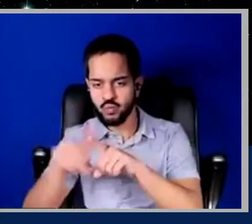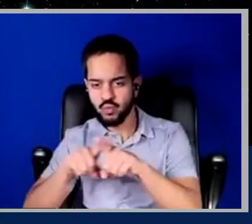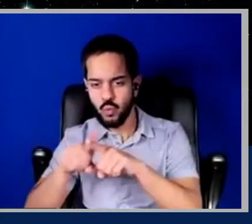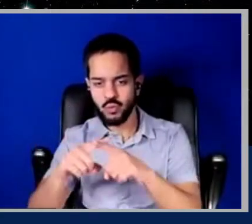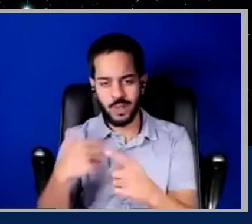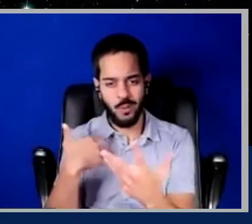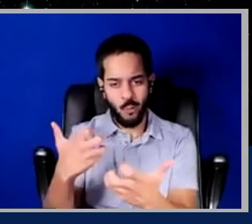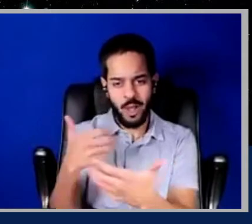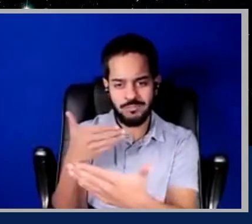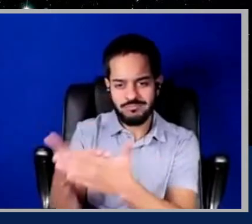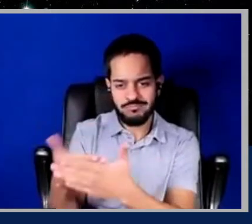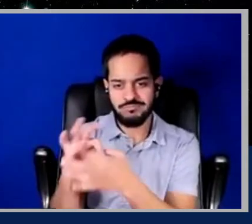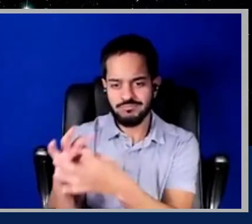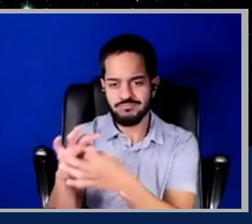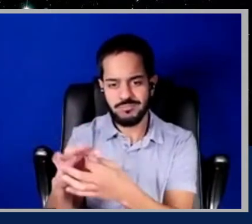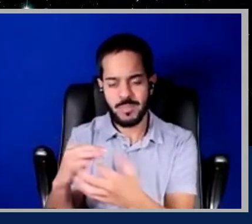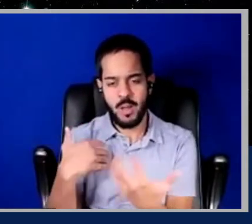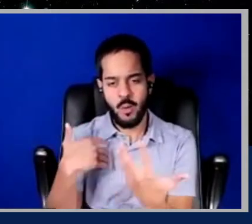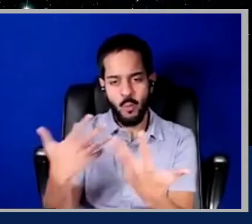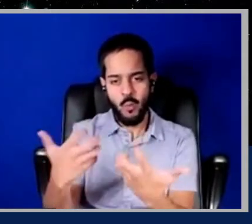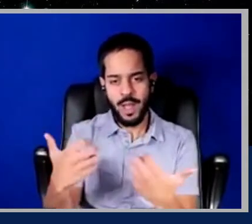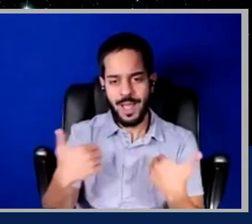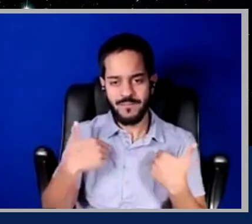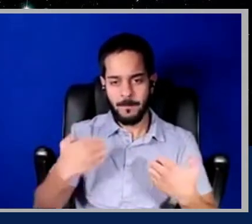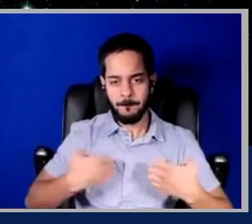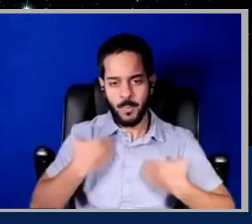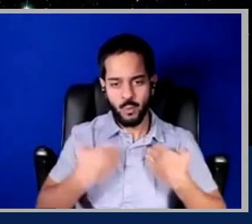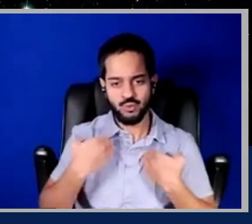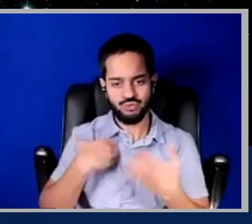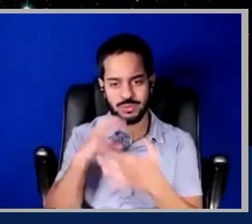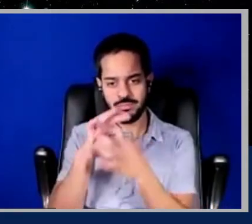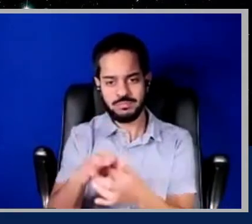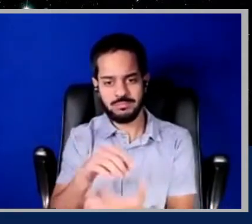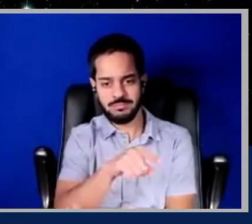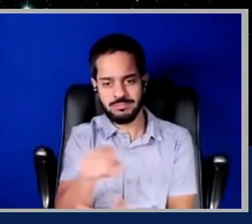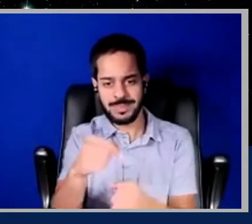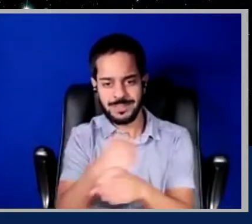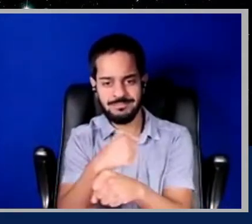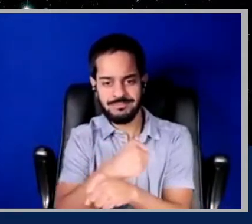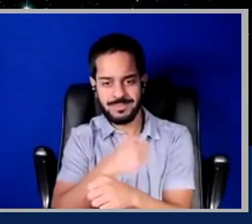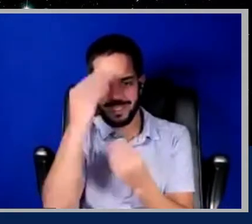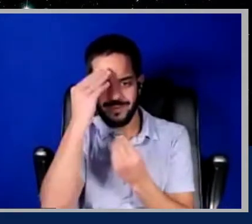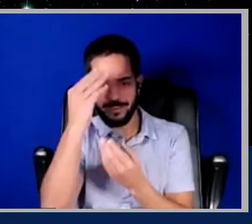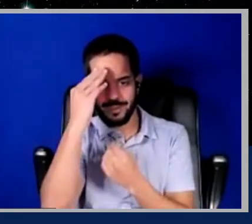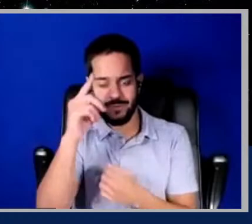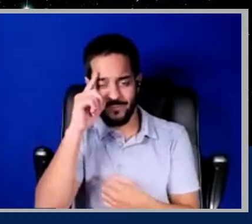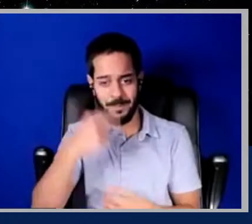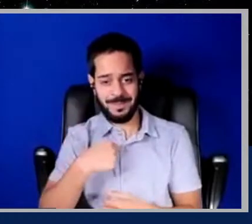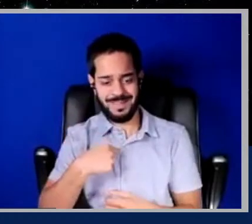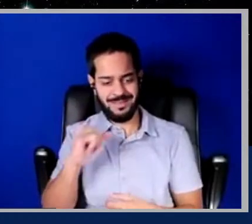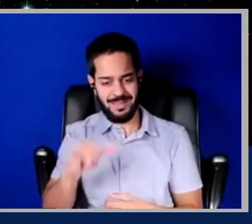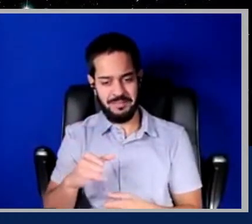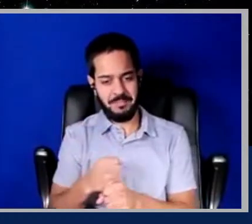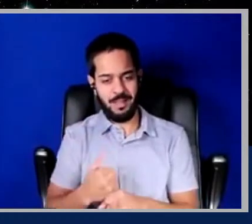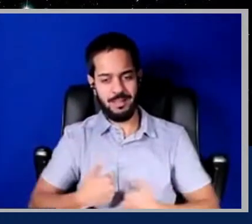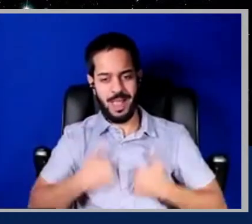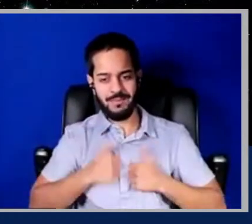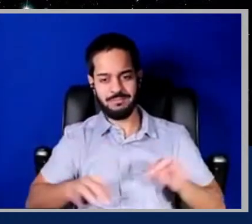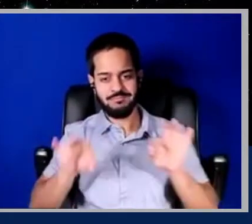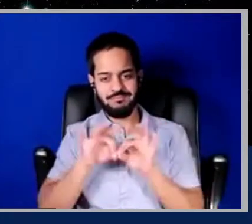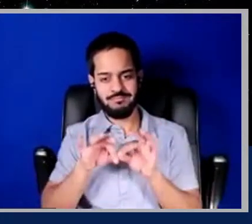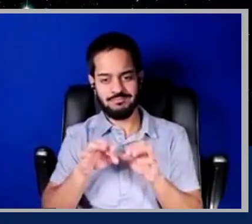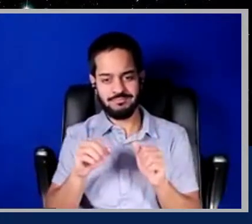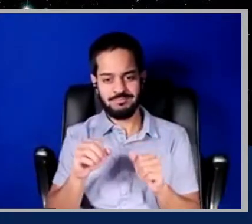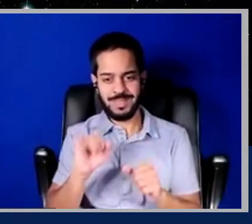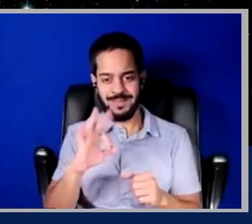I want to have emotion over these data sets because I don't know, that's for me, a life worth living is having those kinds of feelings. And